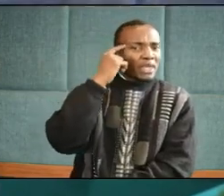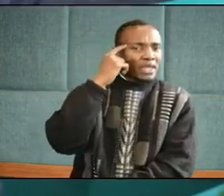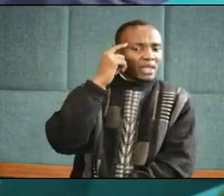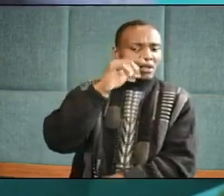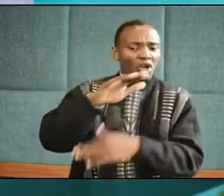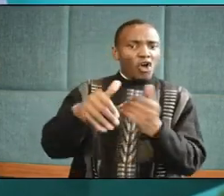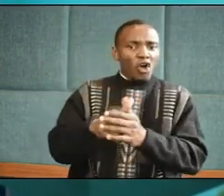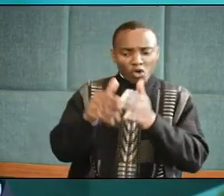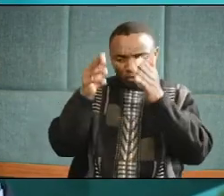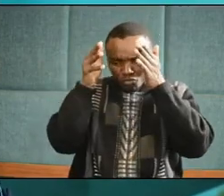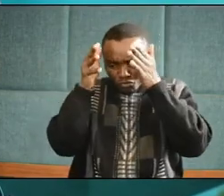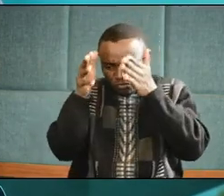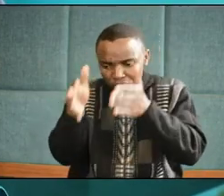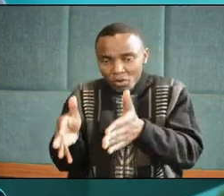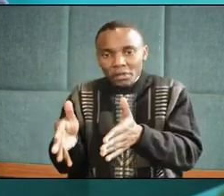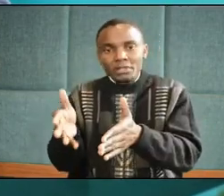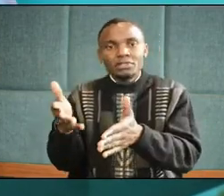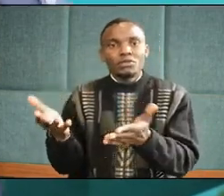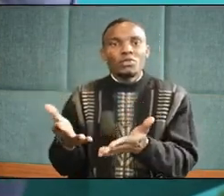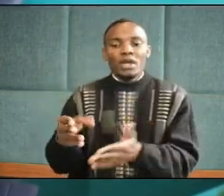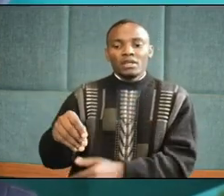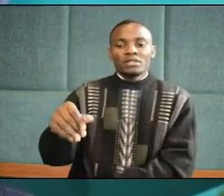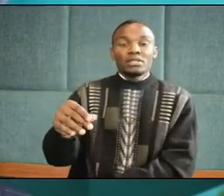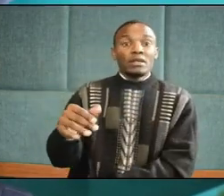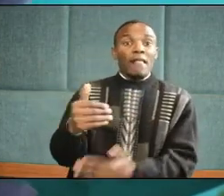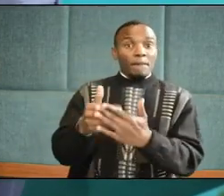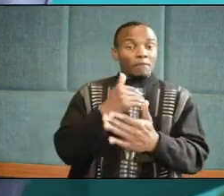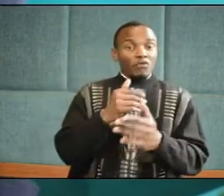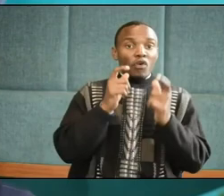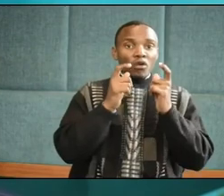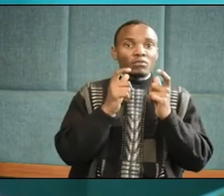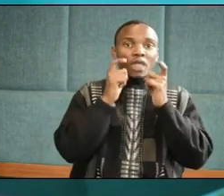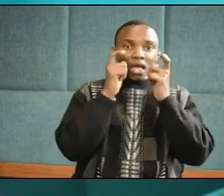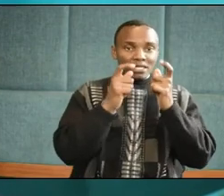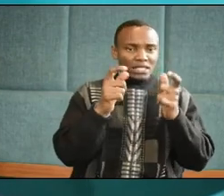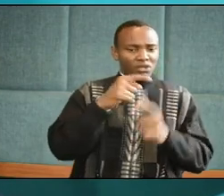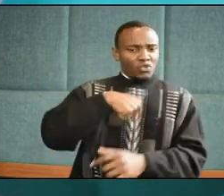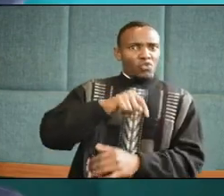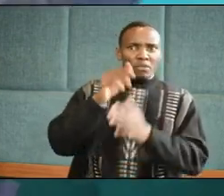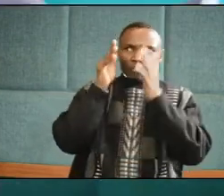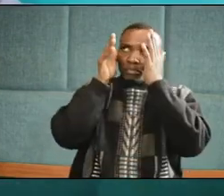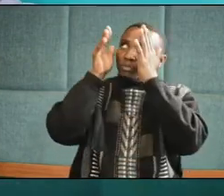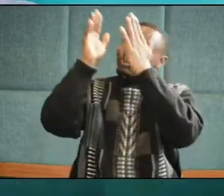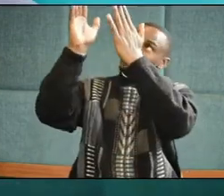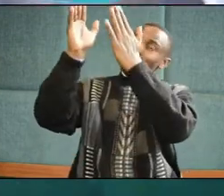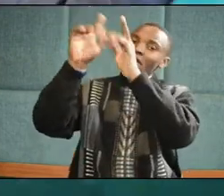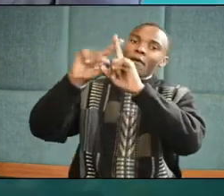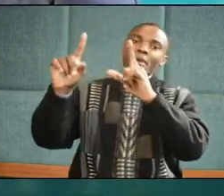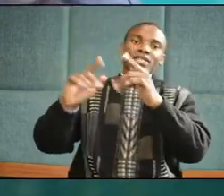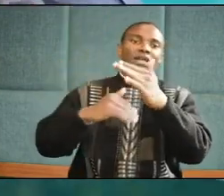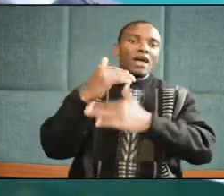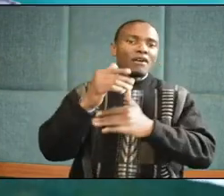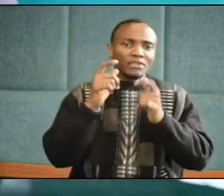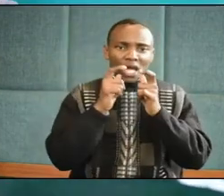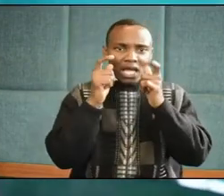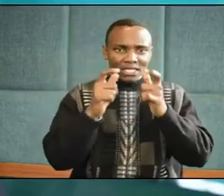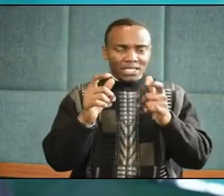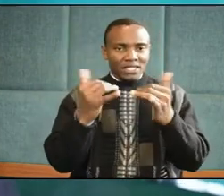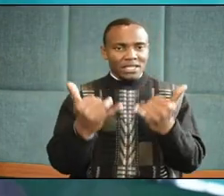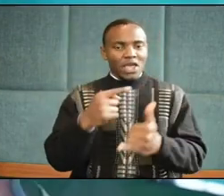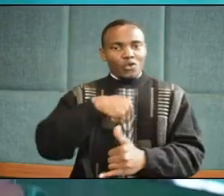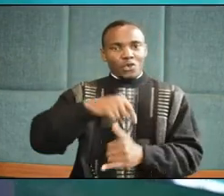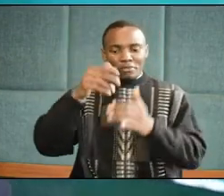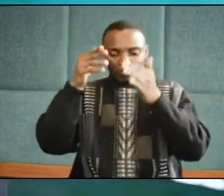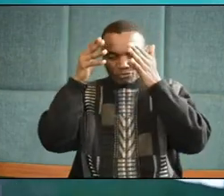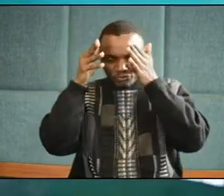turned upside down. Before sin, we were thinking this way. After sin, we are